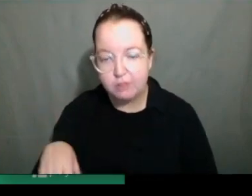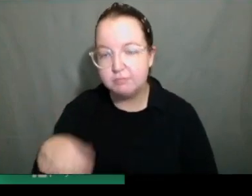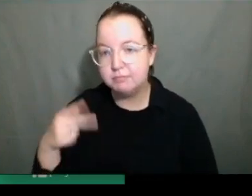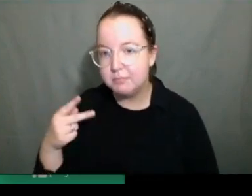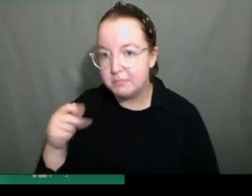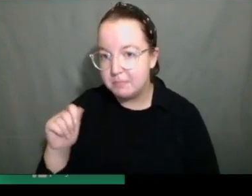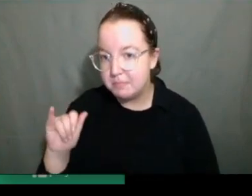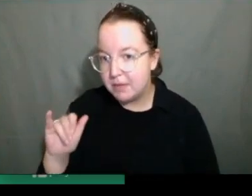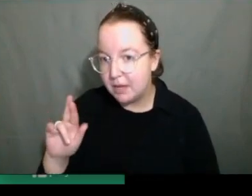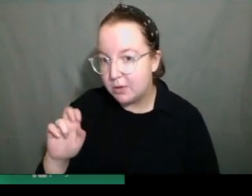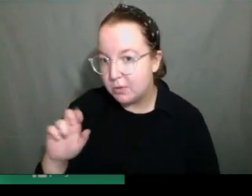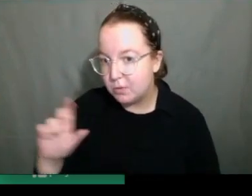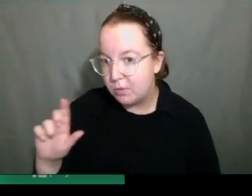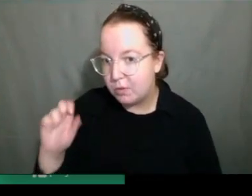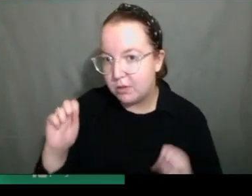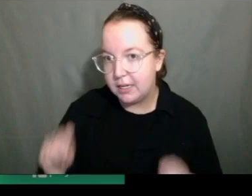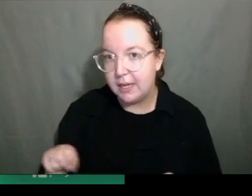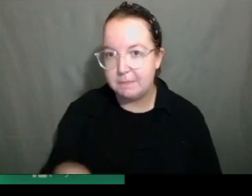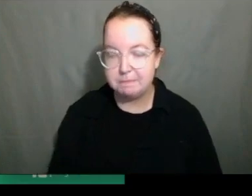able to get that resent to you.